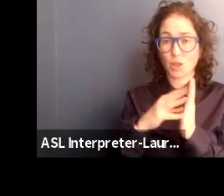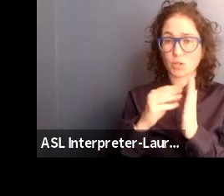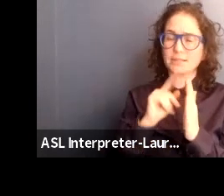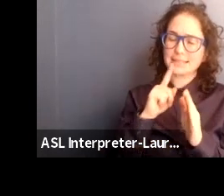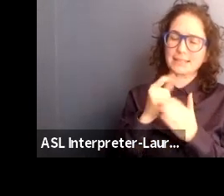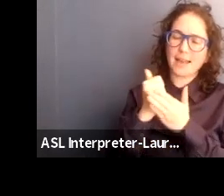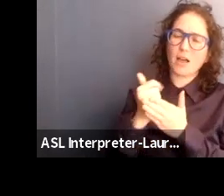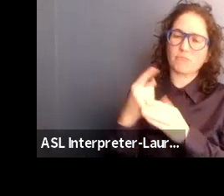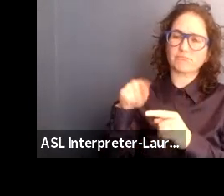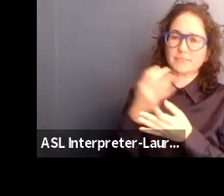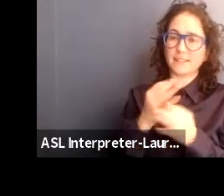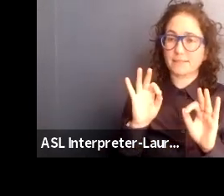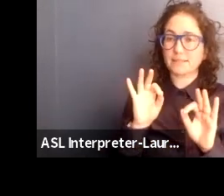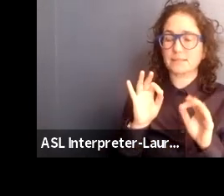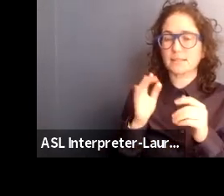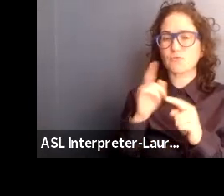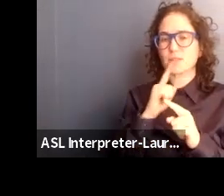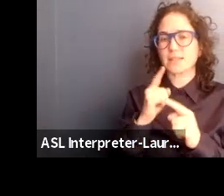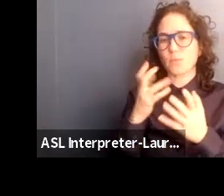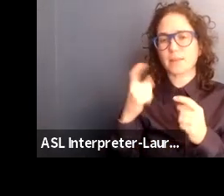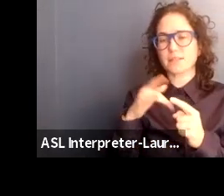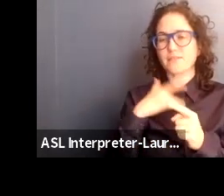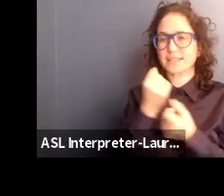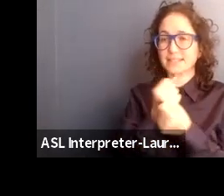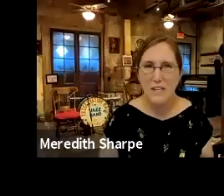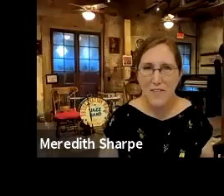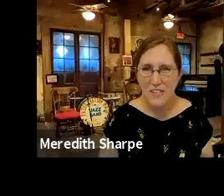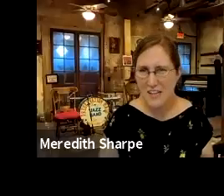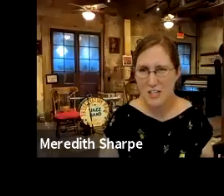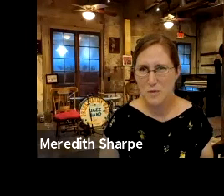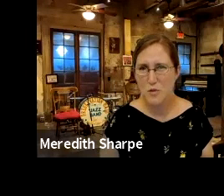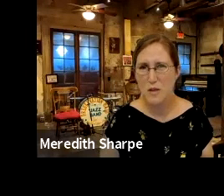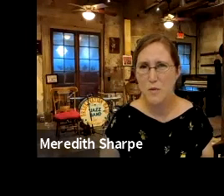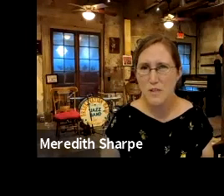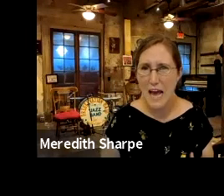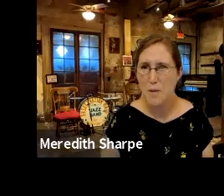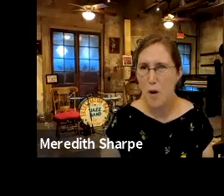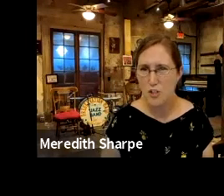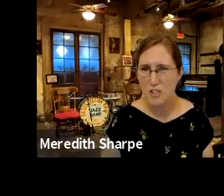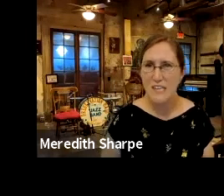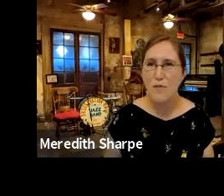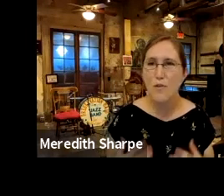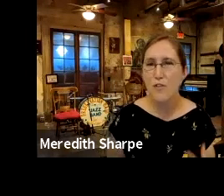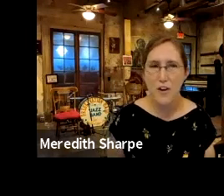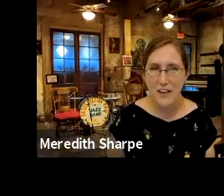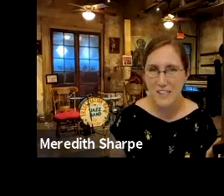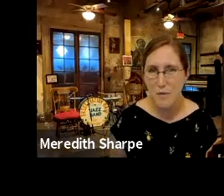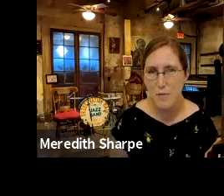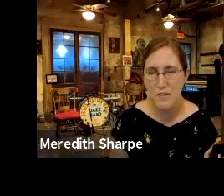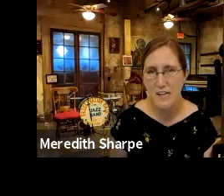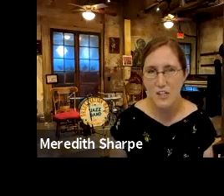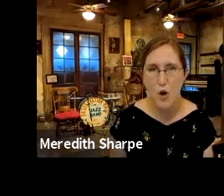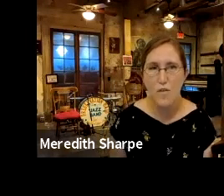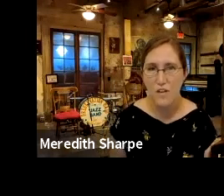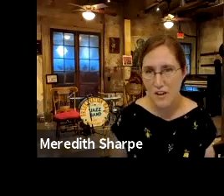safe, and music can be a great tool. So as we dive into the connection between music and emotion, several theories have